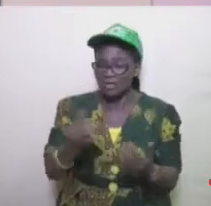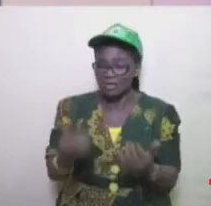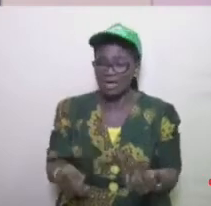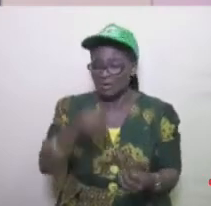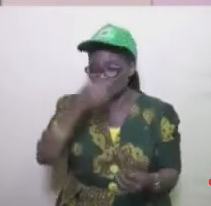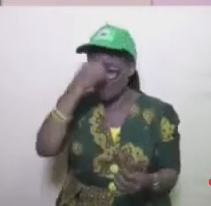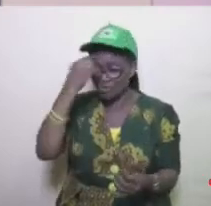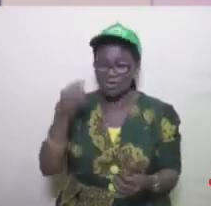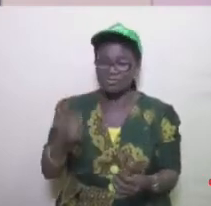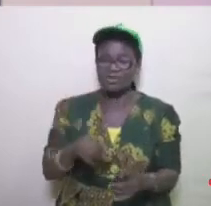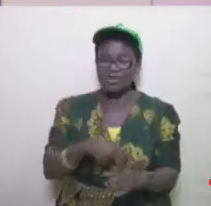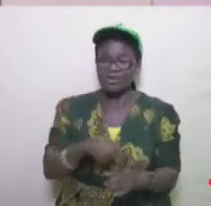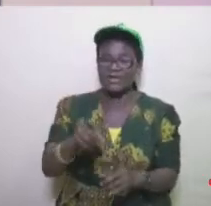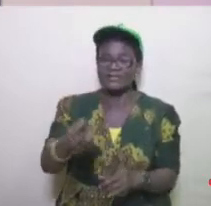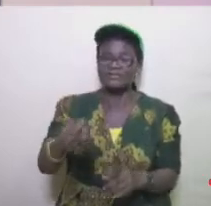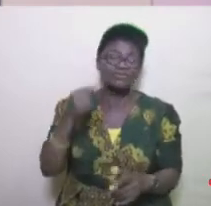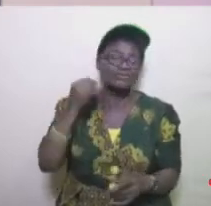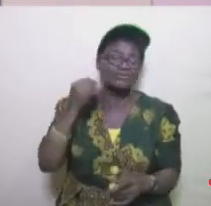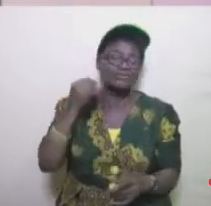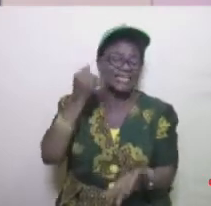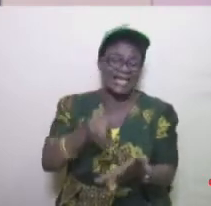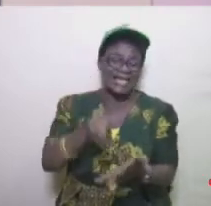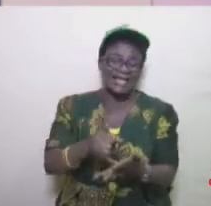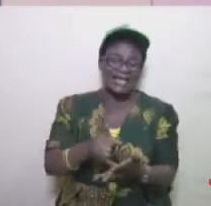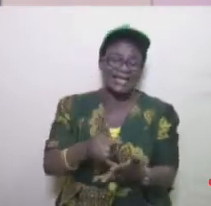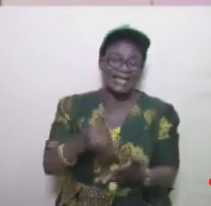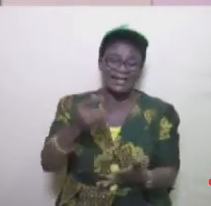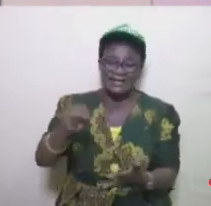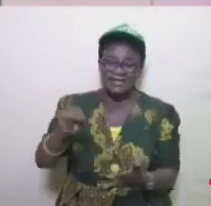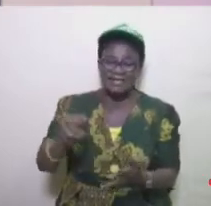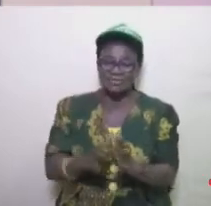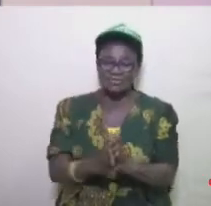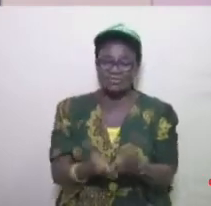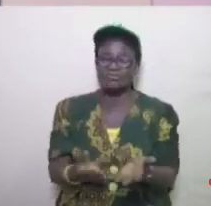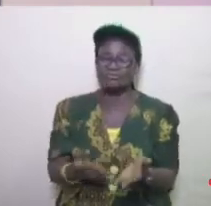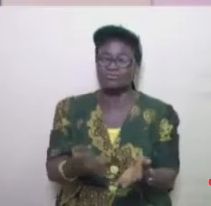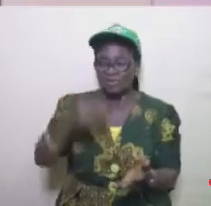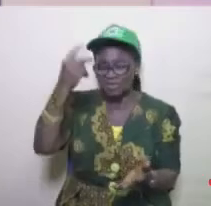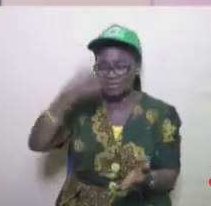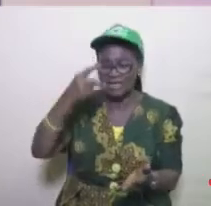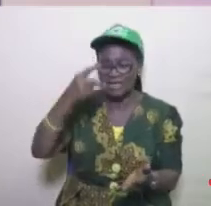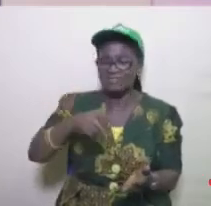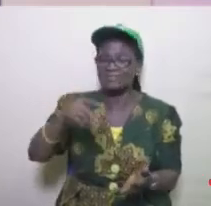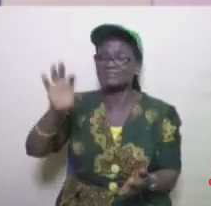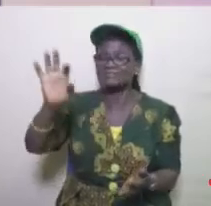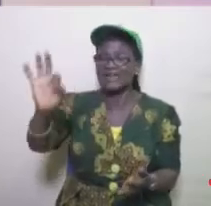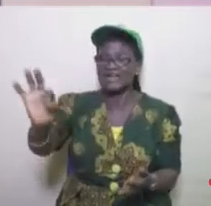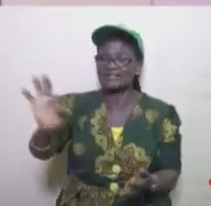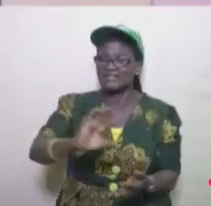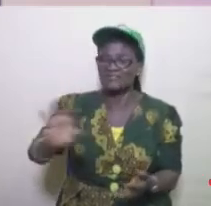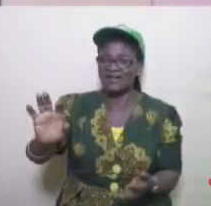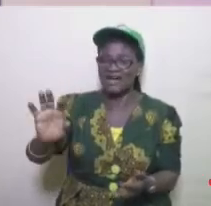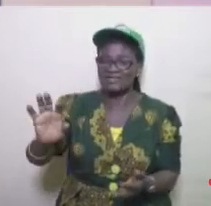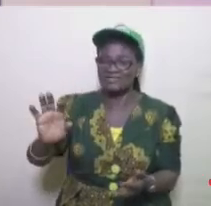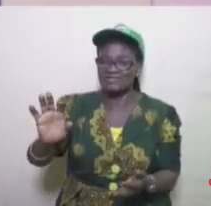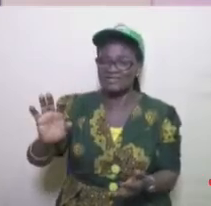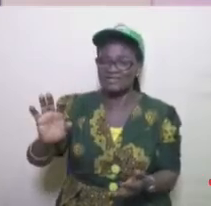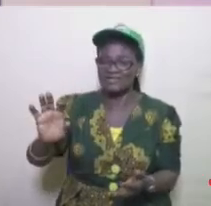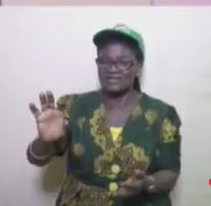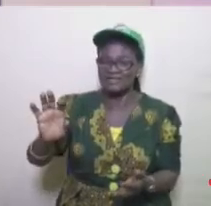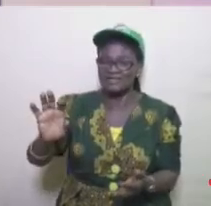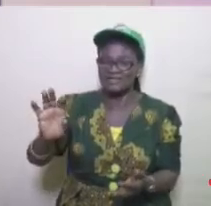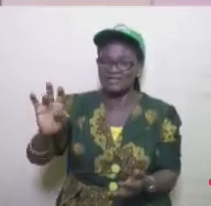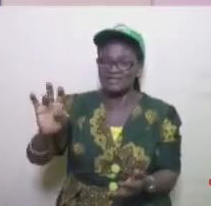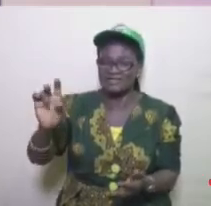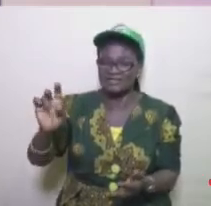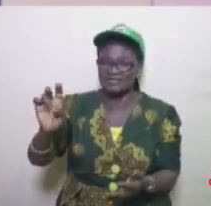when you check the book of Psalm 90 verse 17, Psalm 90